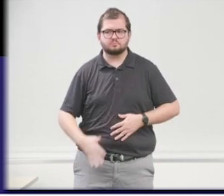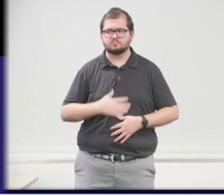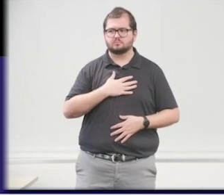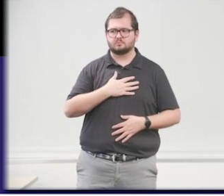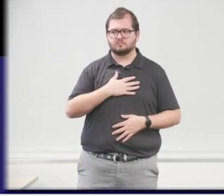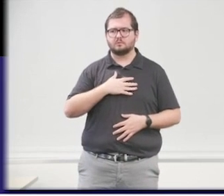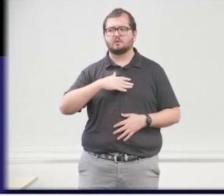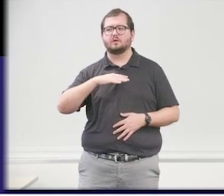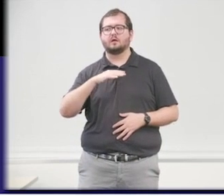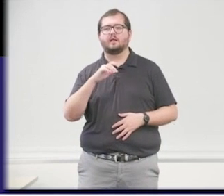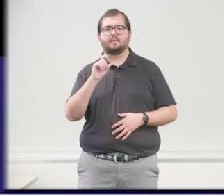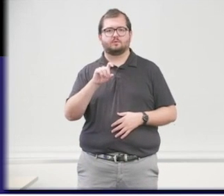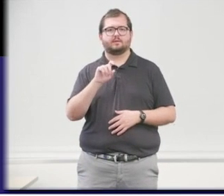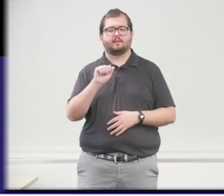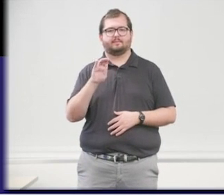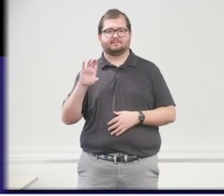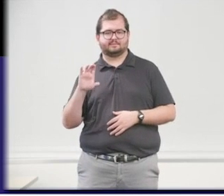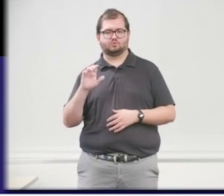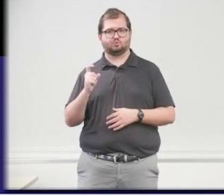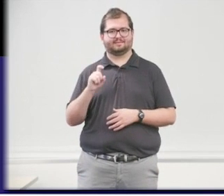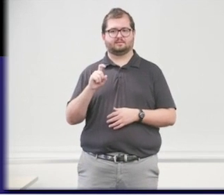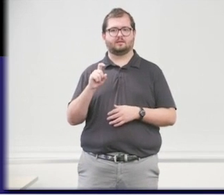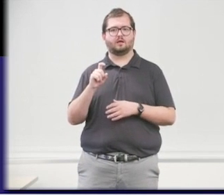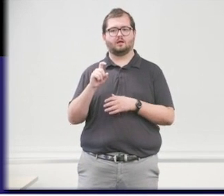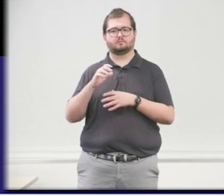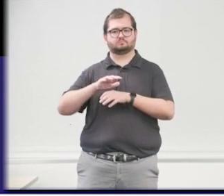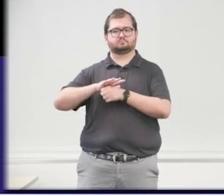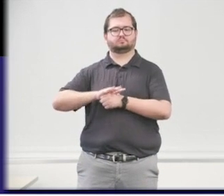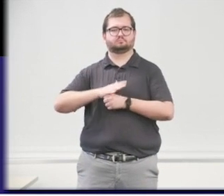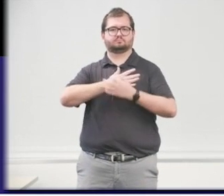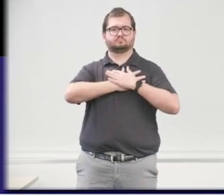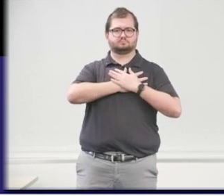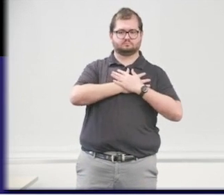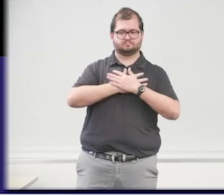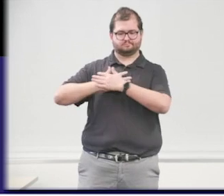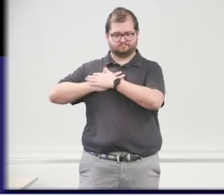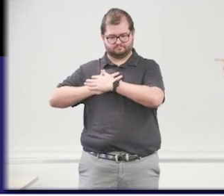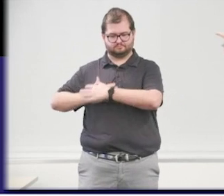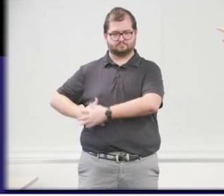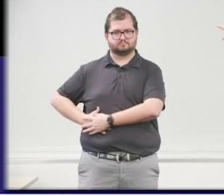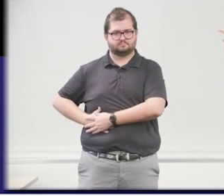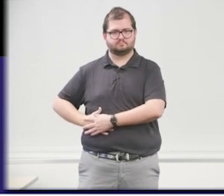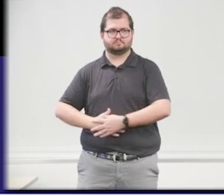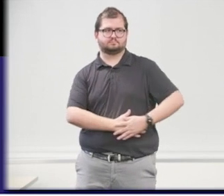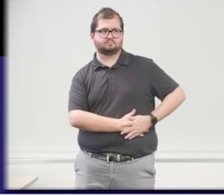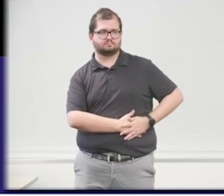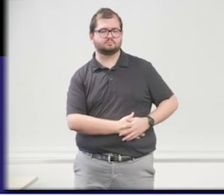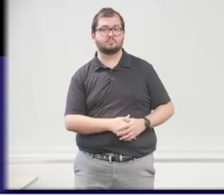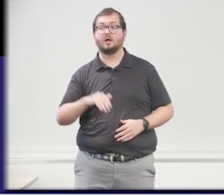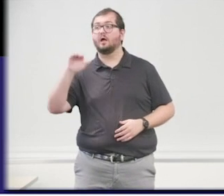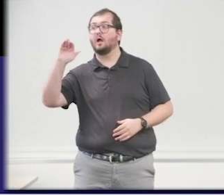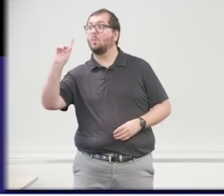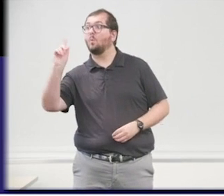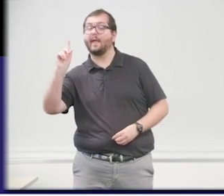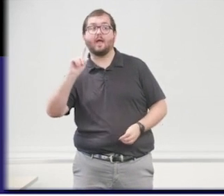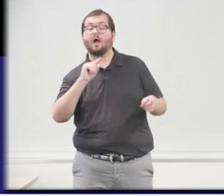of compress, control it. So knowing that location for the fire, giving them what happened,